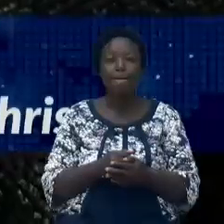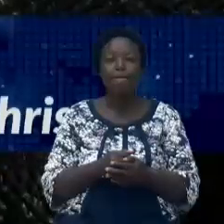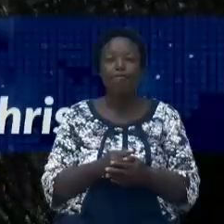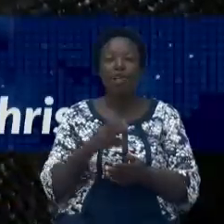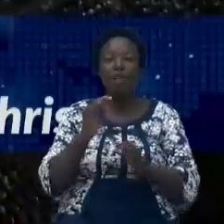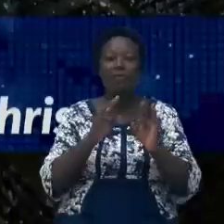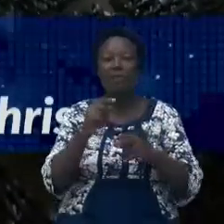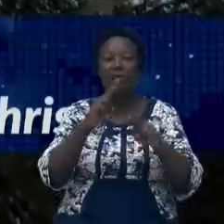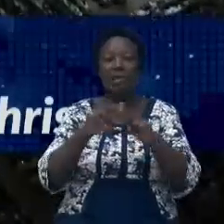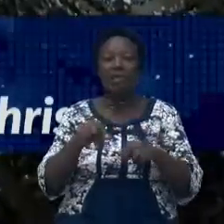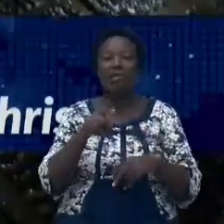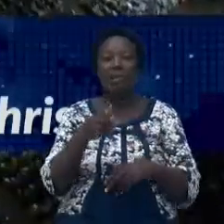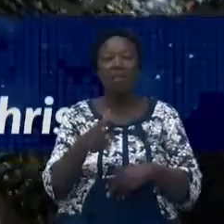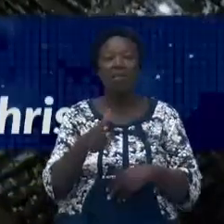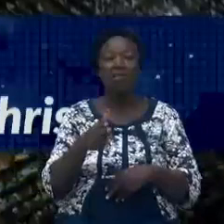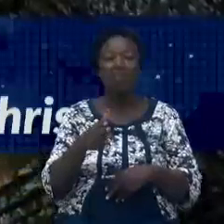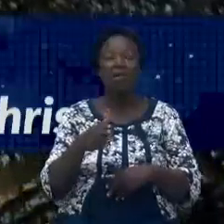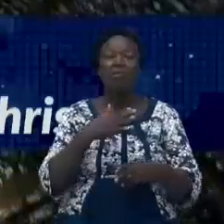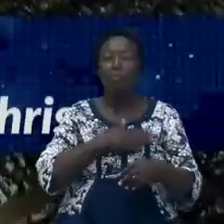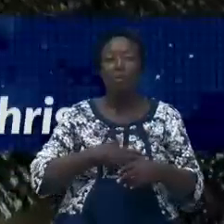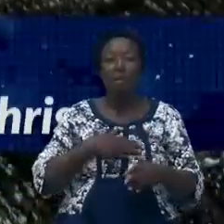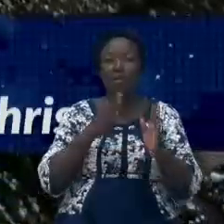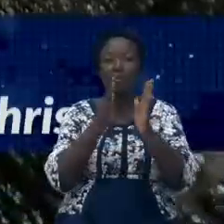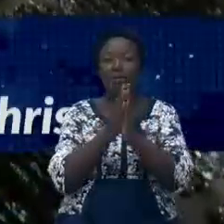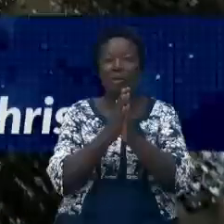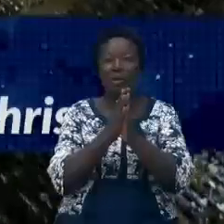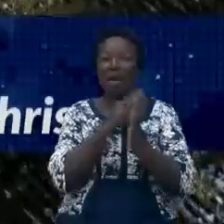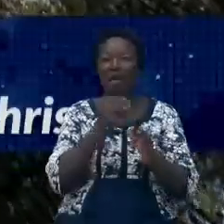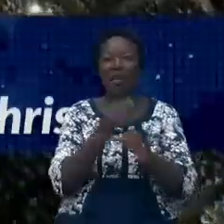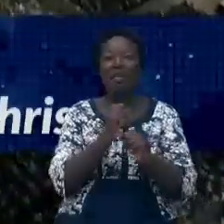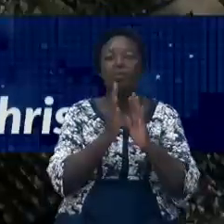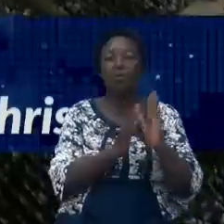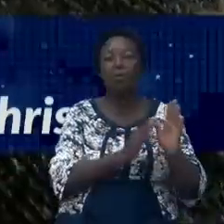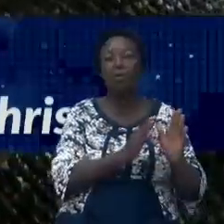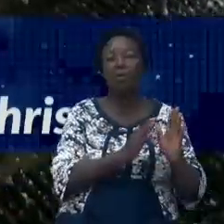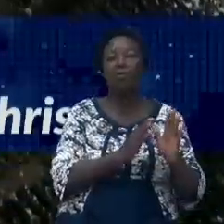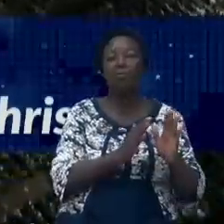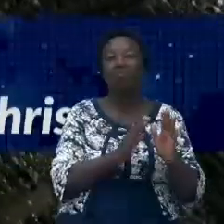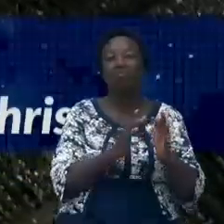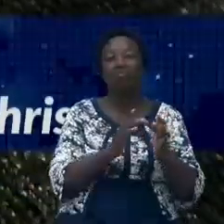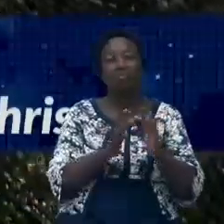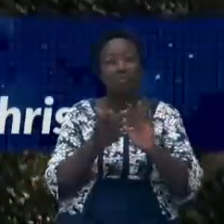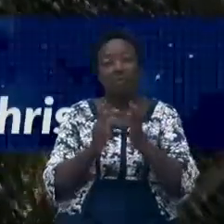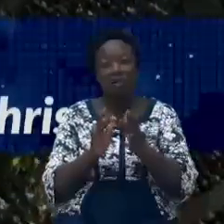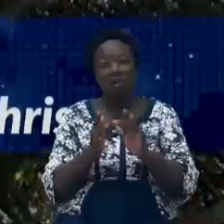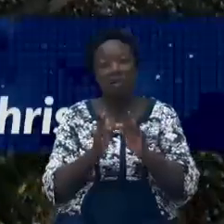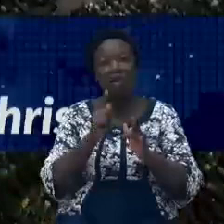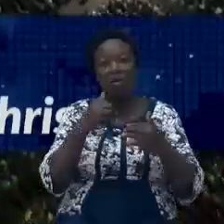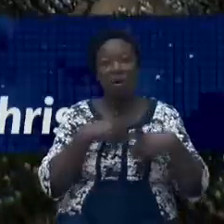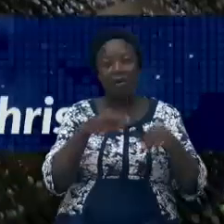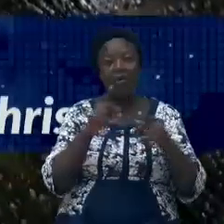If you are sitting down there, please pray. If you are